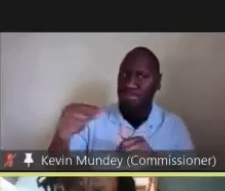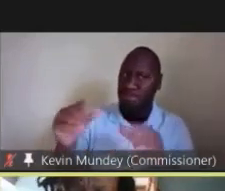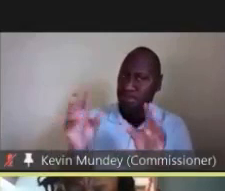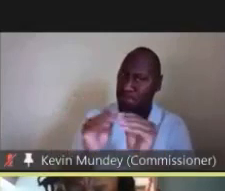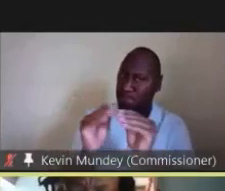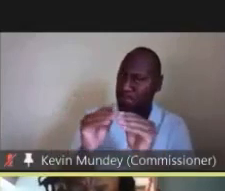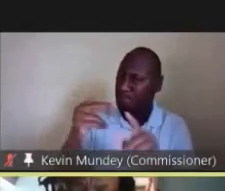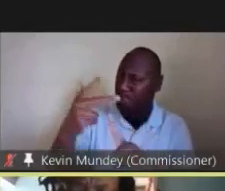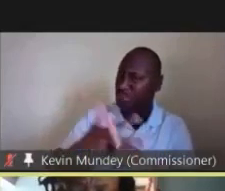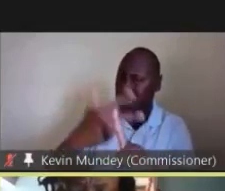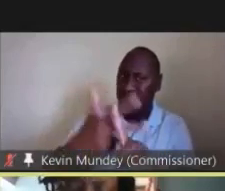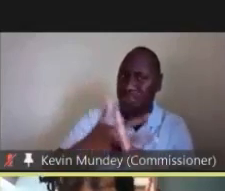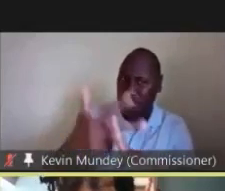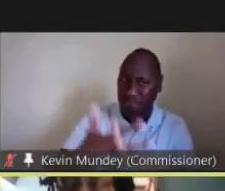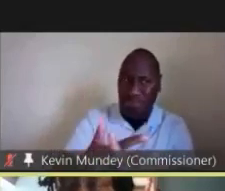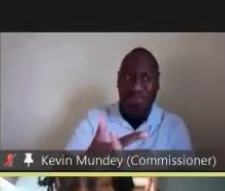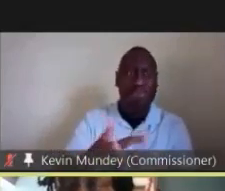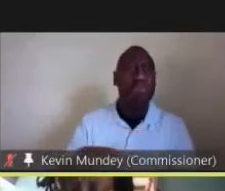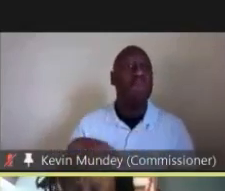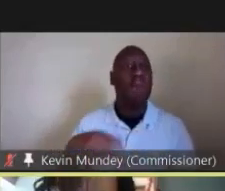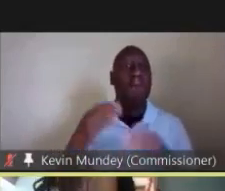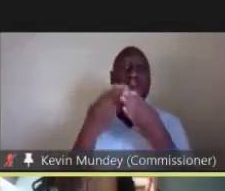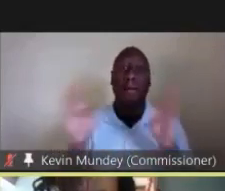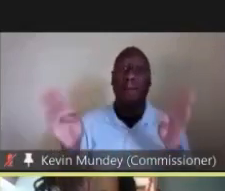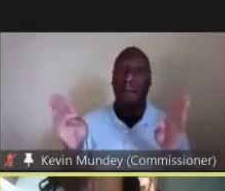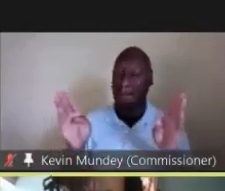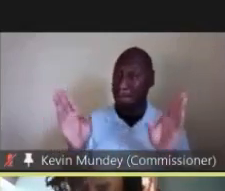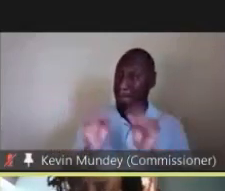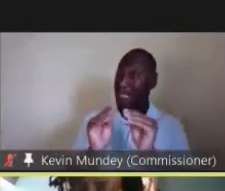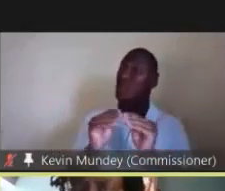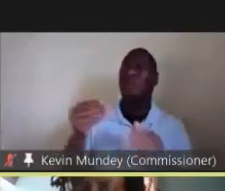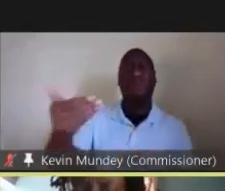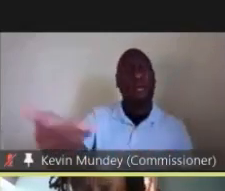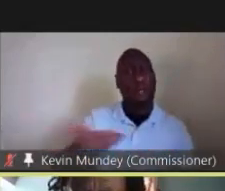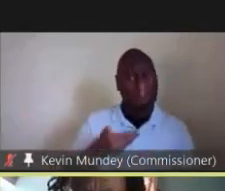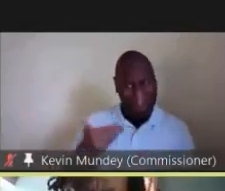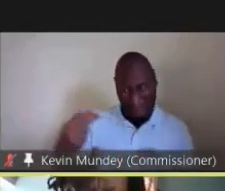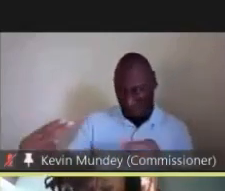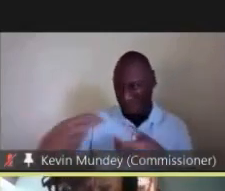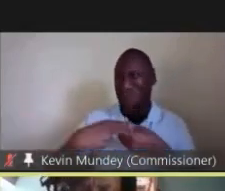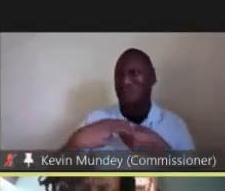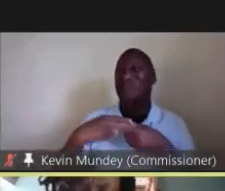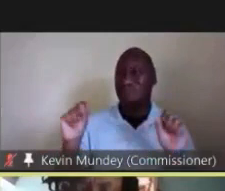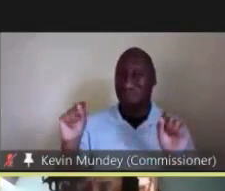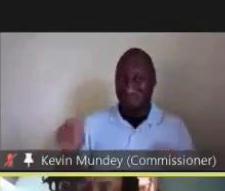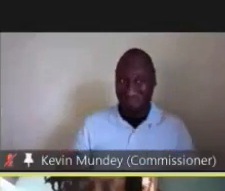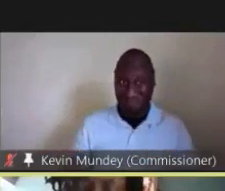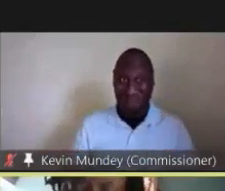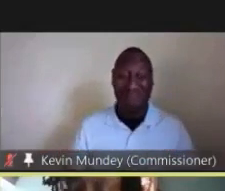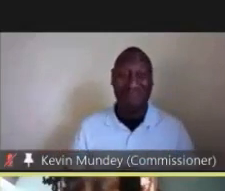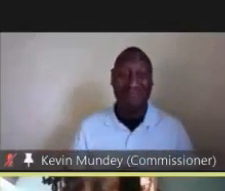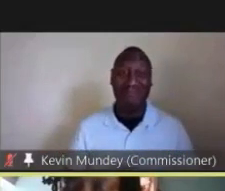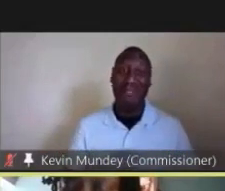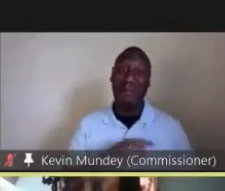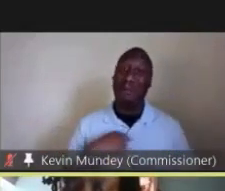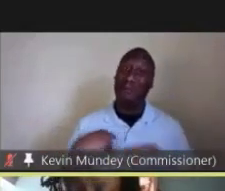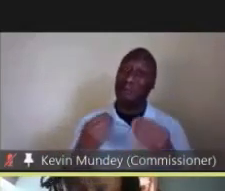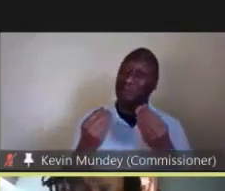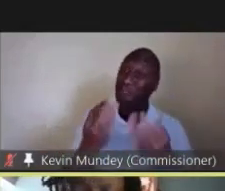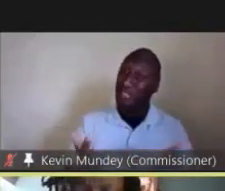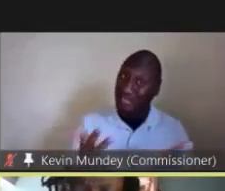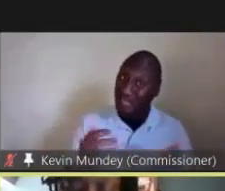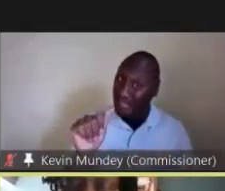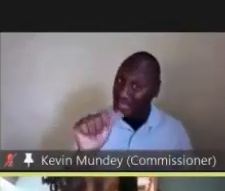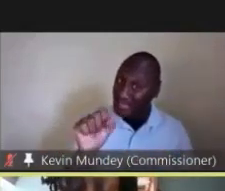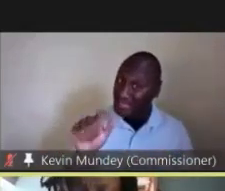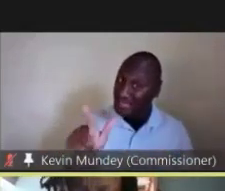racial equality, social justice, and human rights. The Mayor's Commission provides resources and